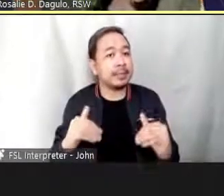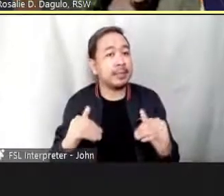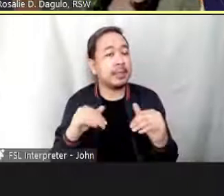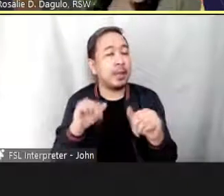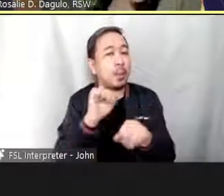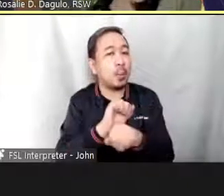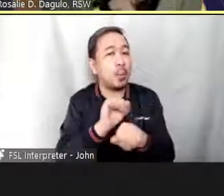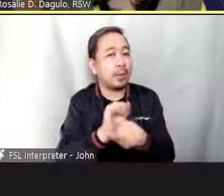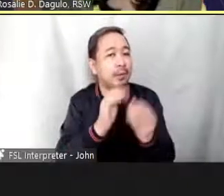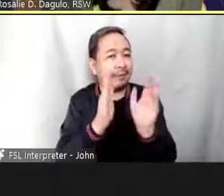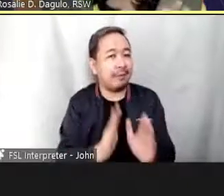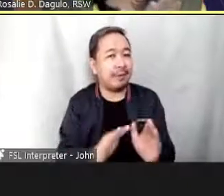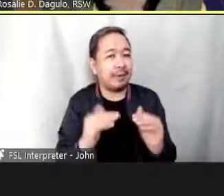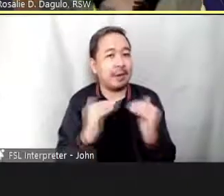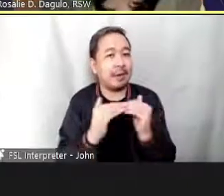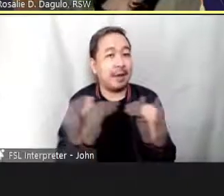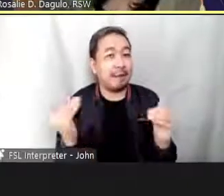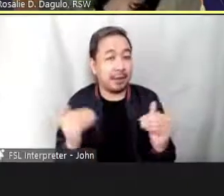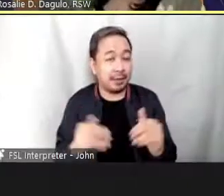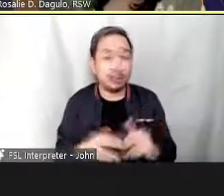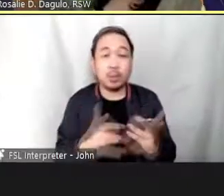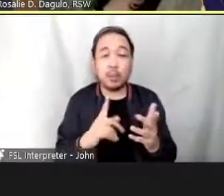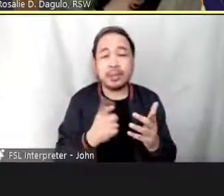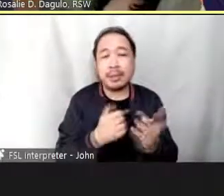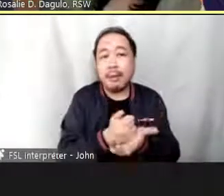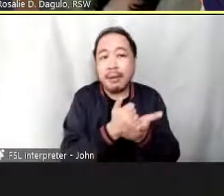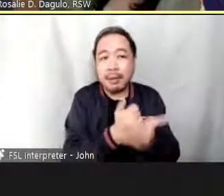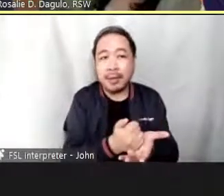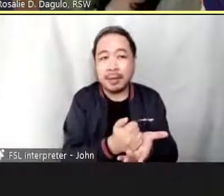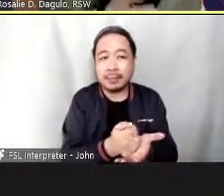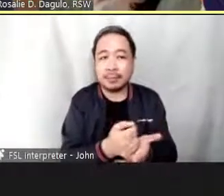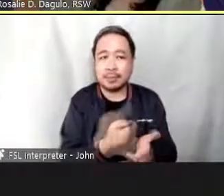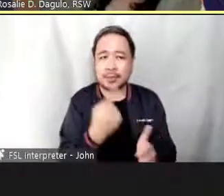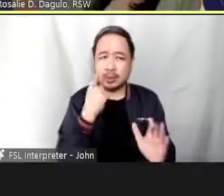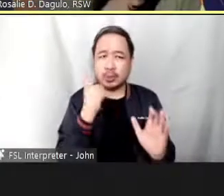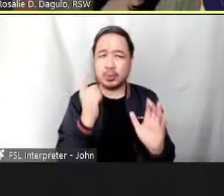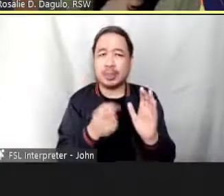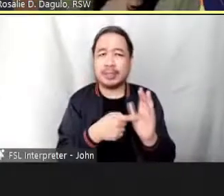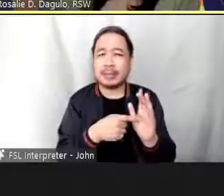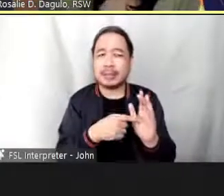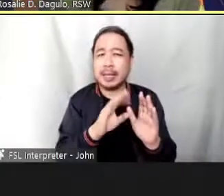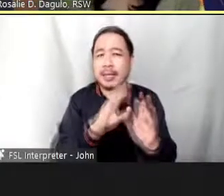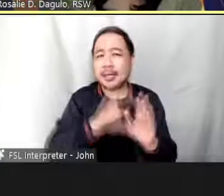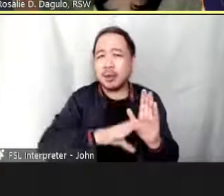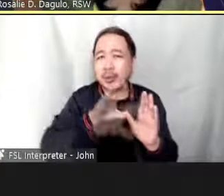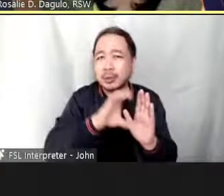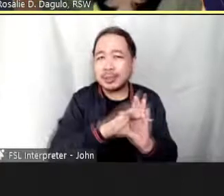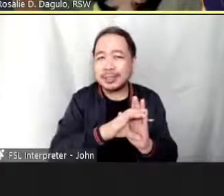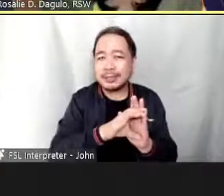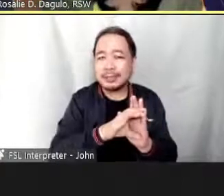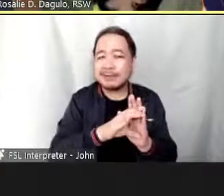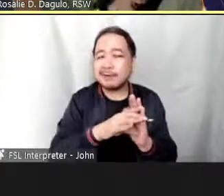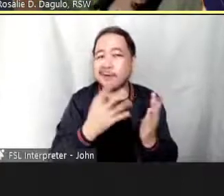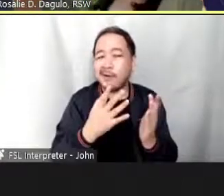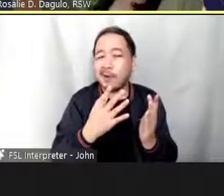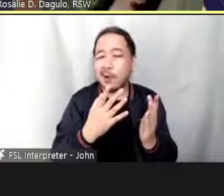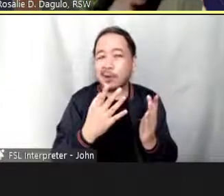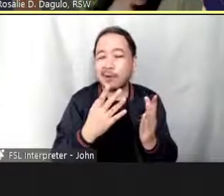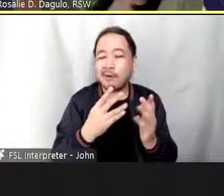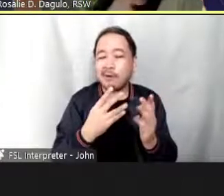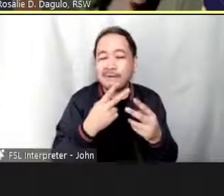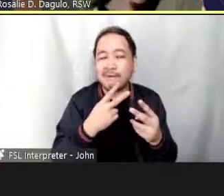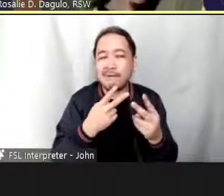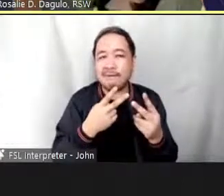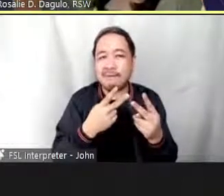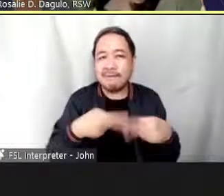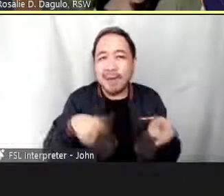factors include, if you would note, characteristics, principles, and values of the social worker are all